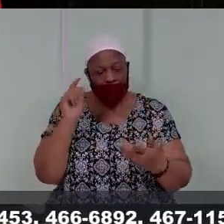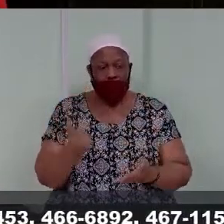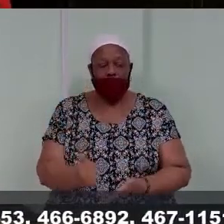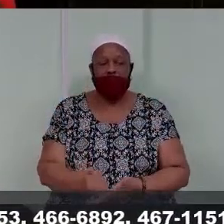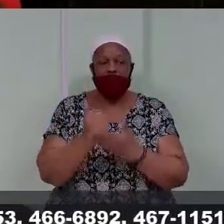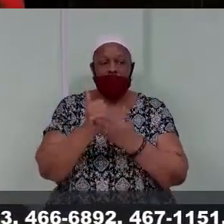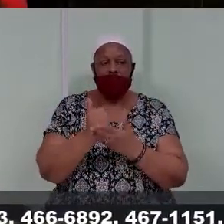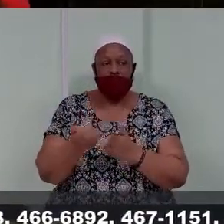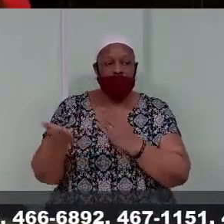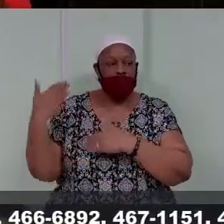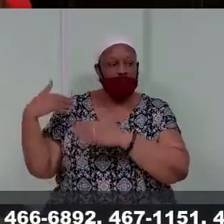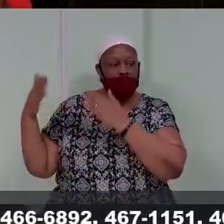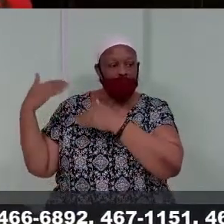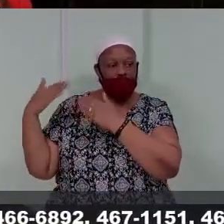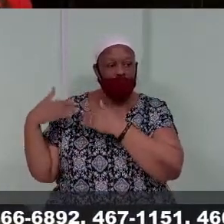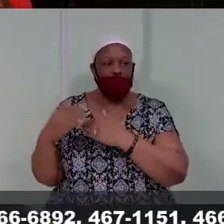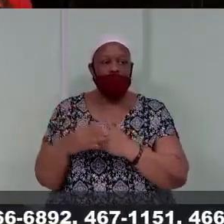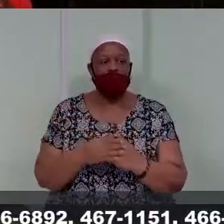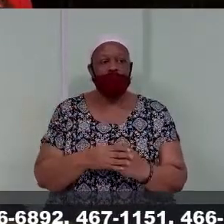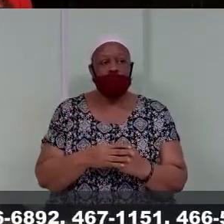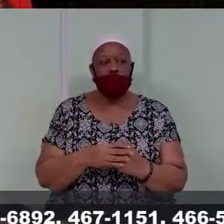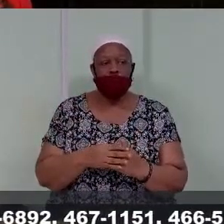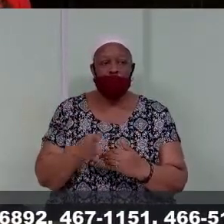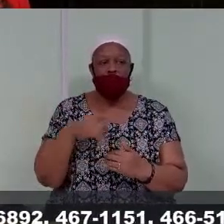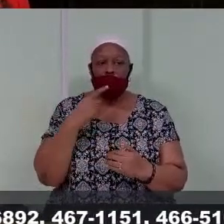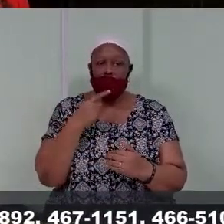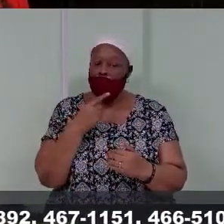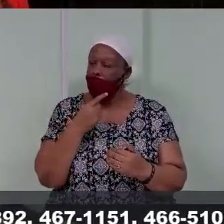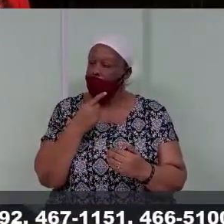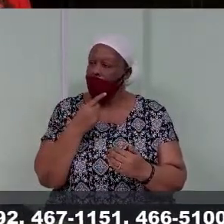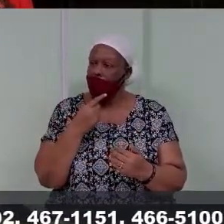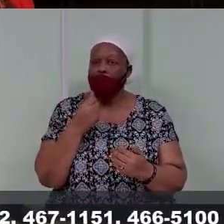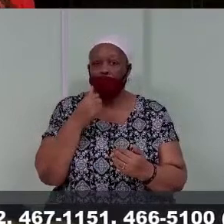did. And she says,